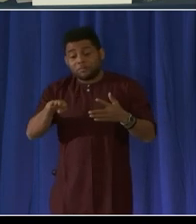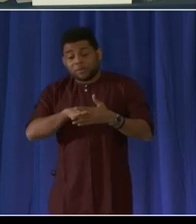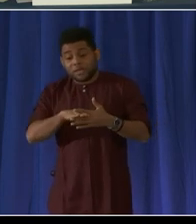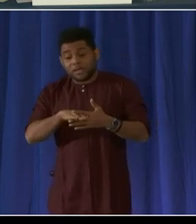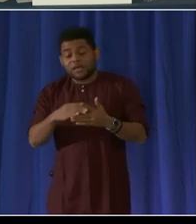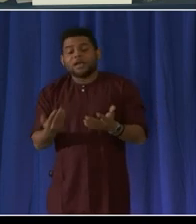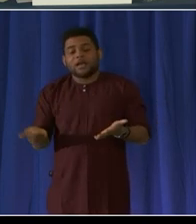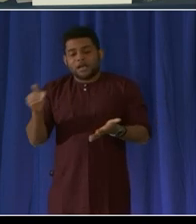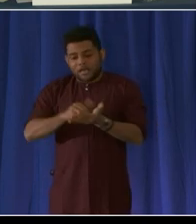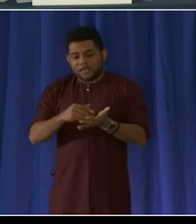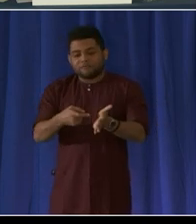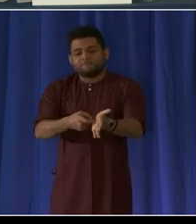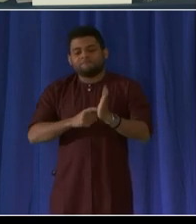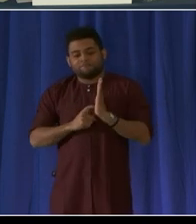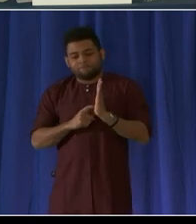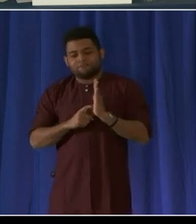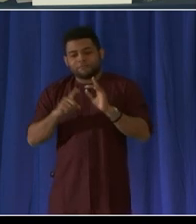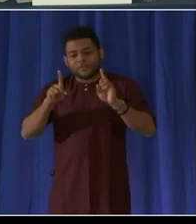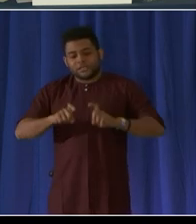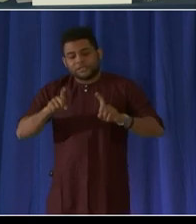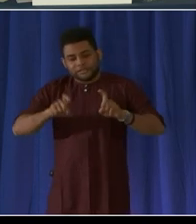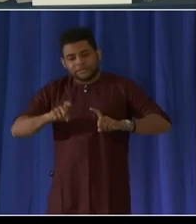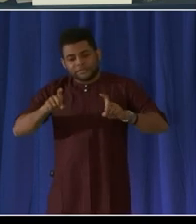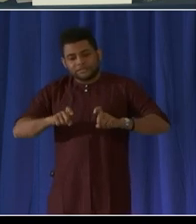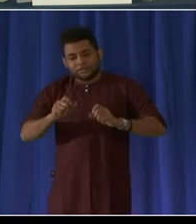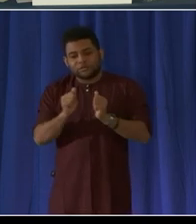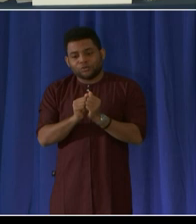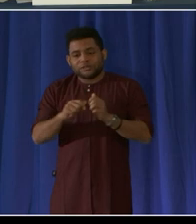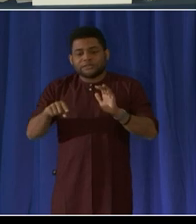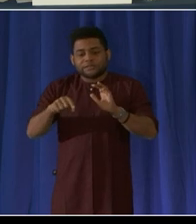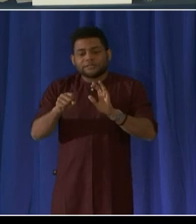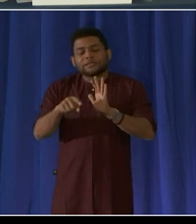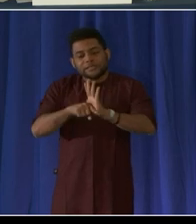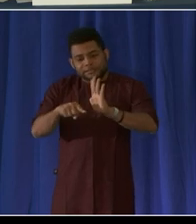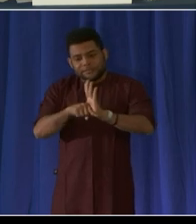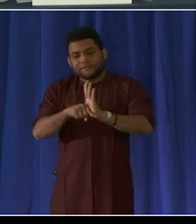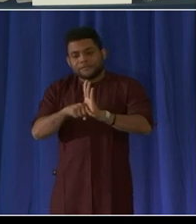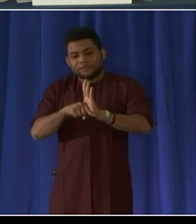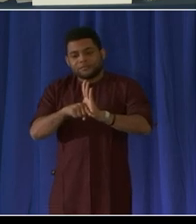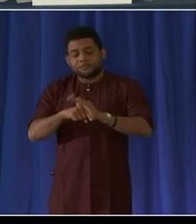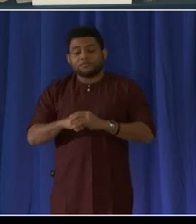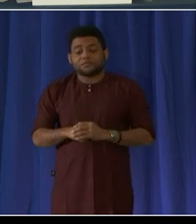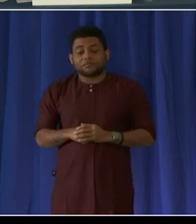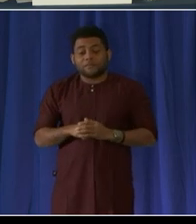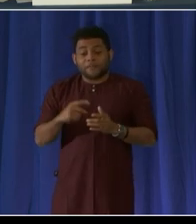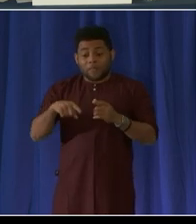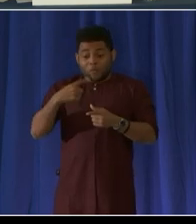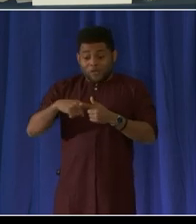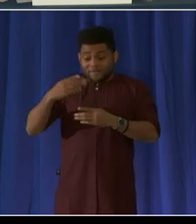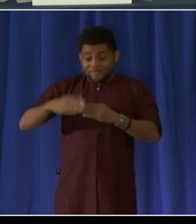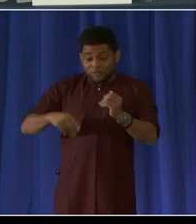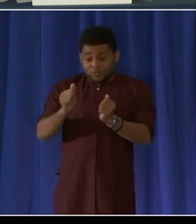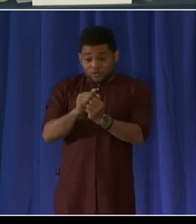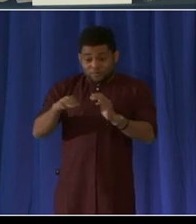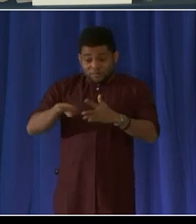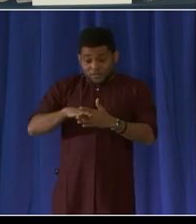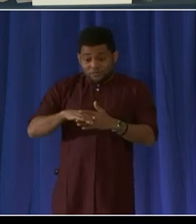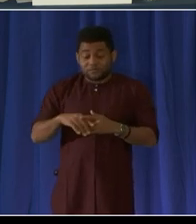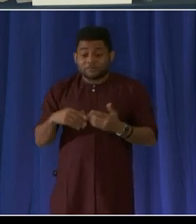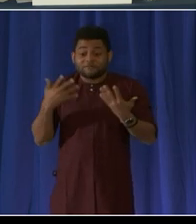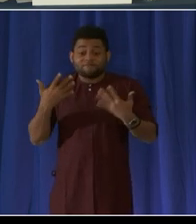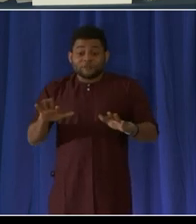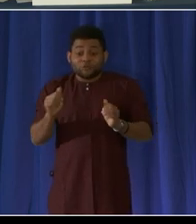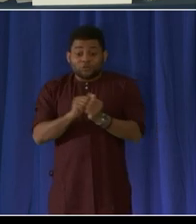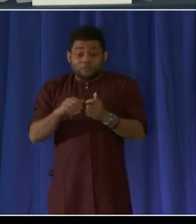be expecting all of our students and staff members to return with a negative test once we complete the February break. We will